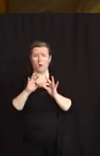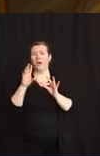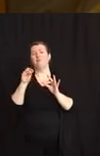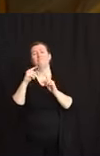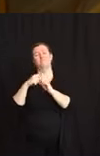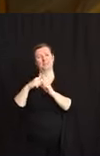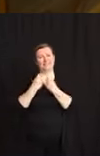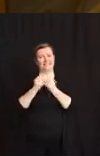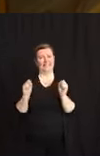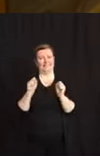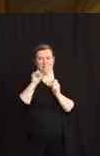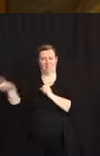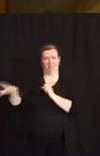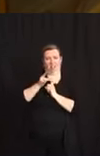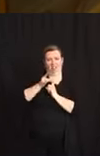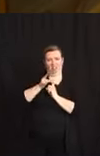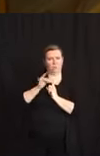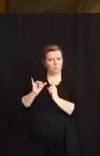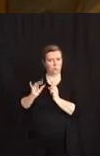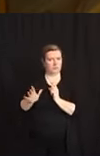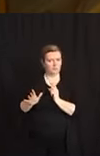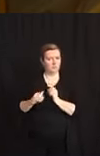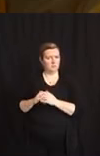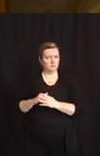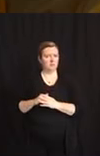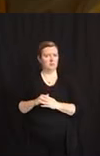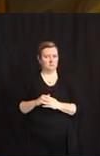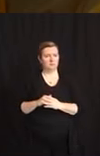CDC's COVID-19 website,